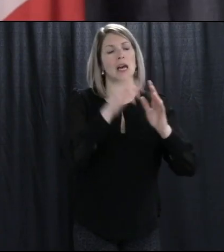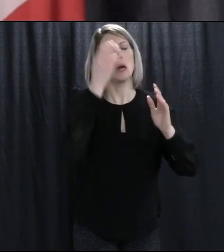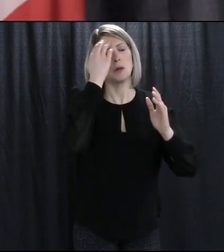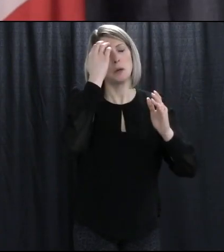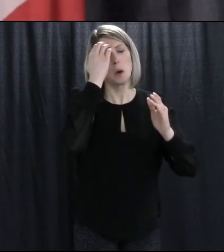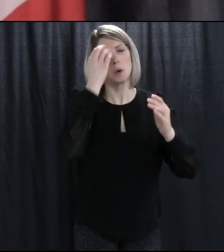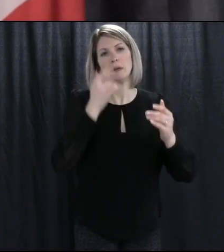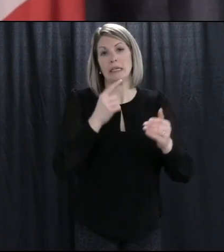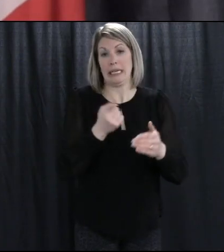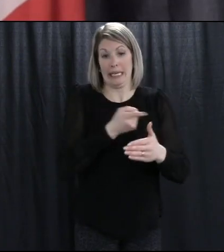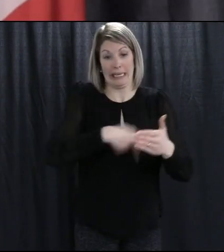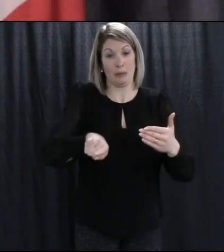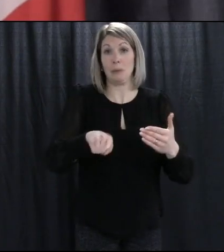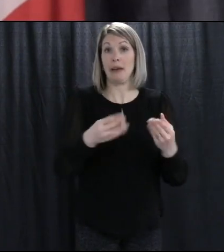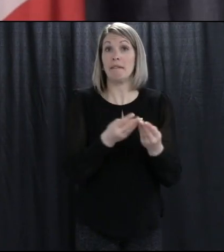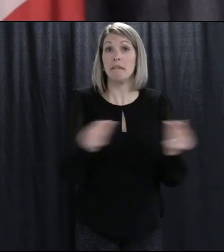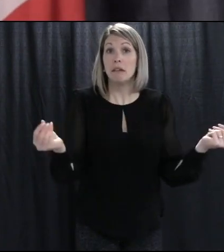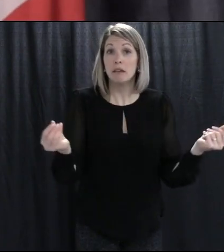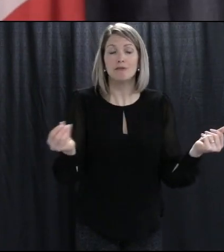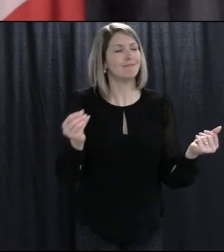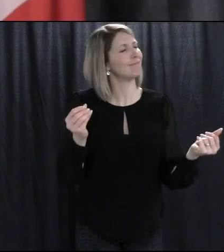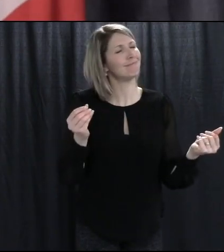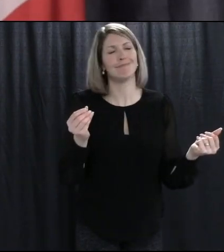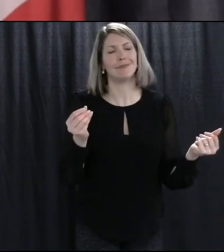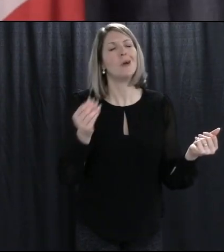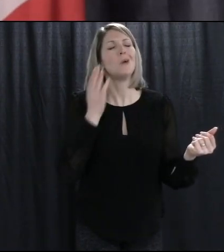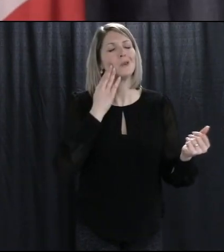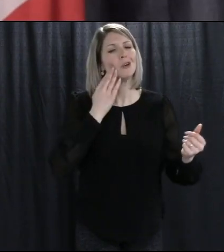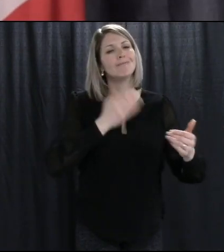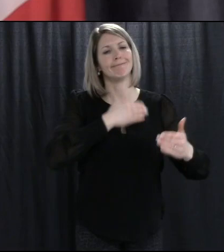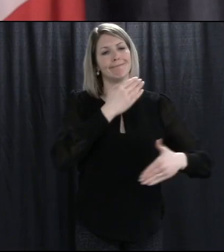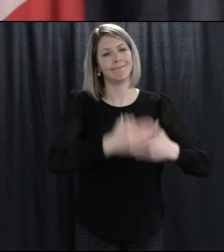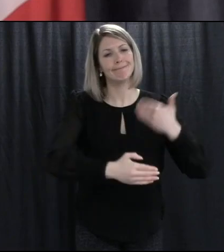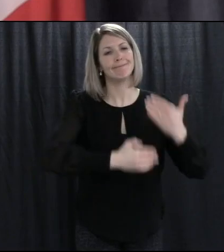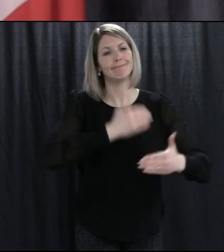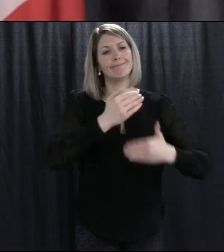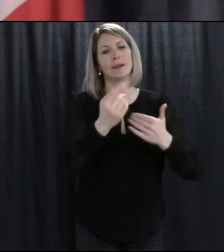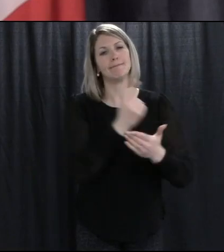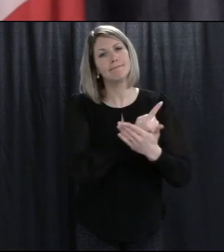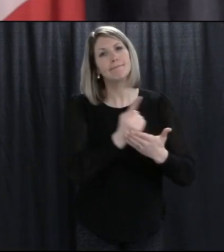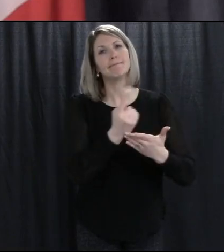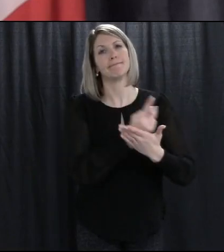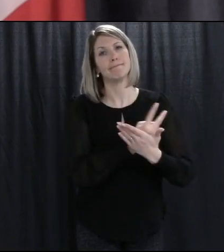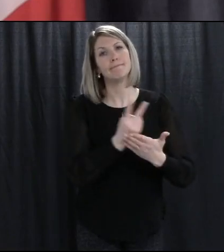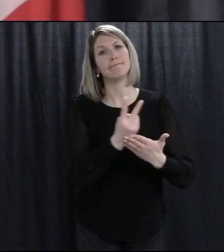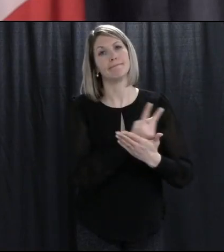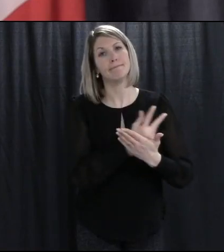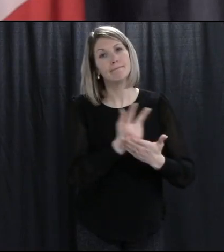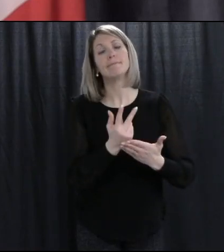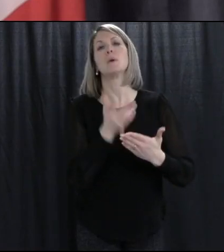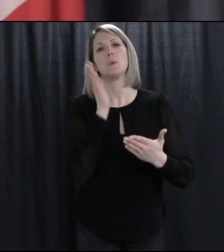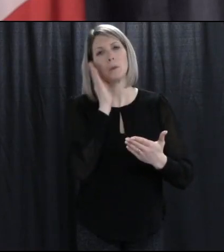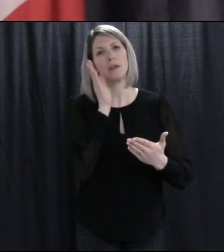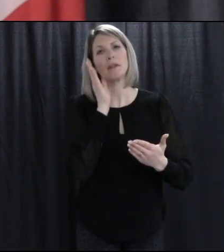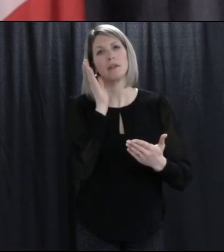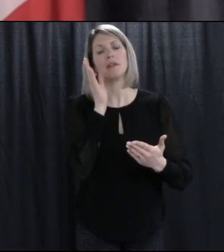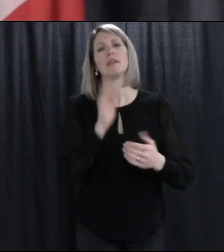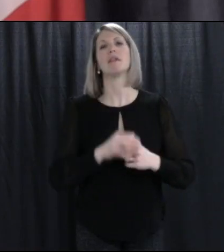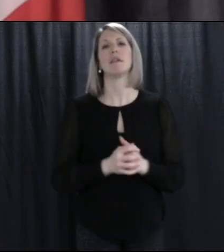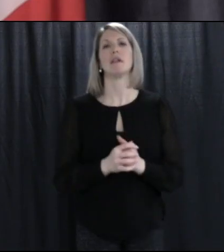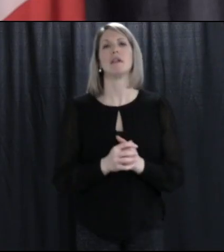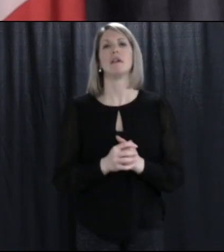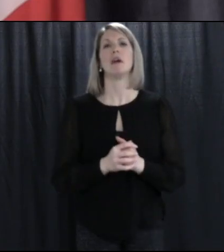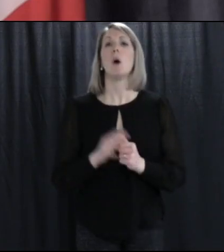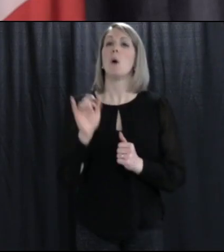everybody's collective efforts. We must continue to follow the public health evidence. Washing your hands frequently and with soap and